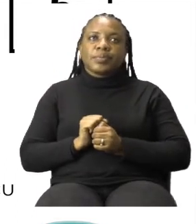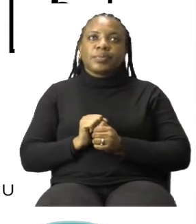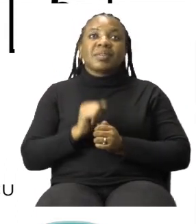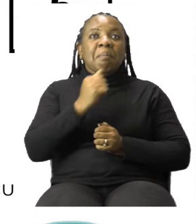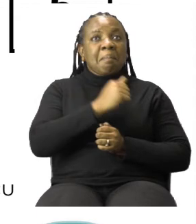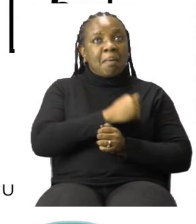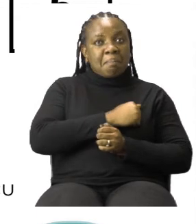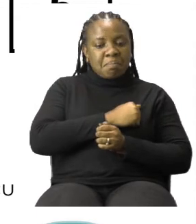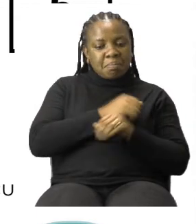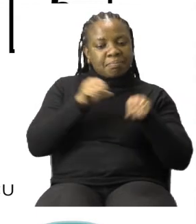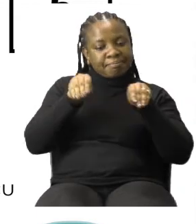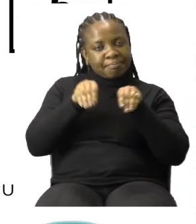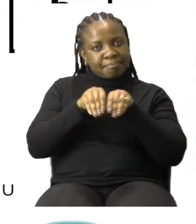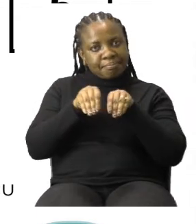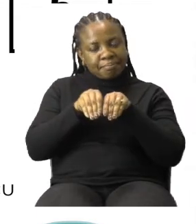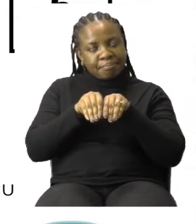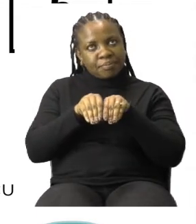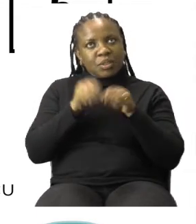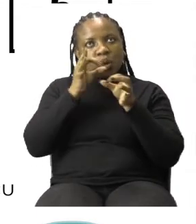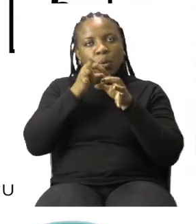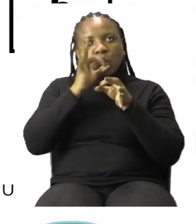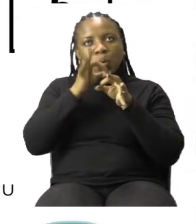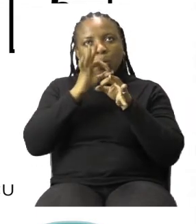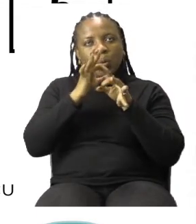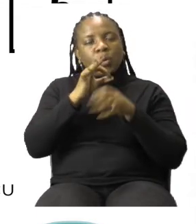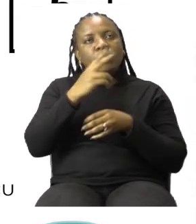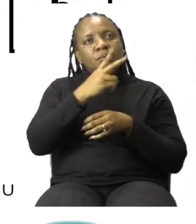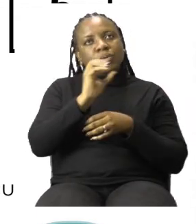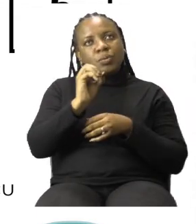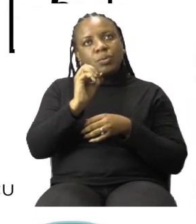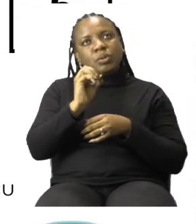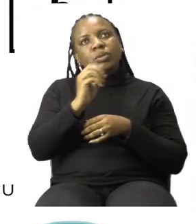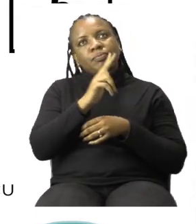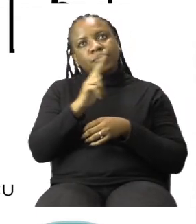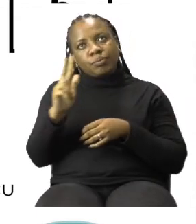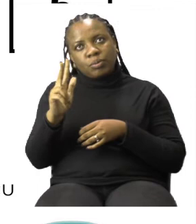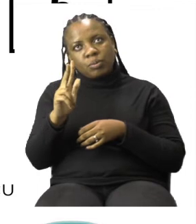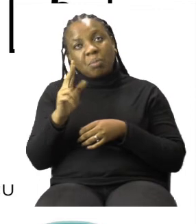Mom has to make tea for 20 people.